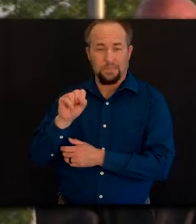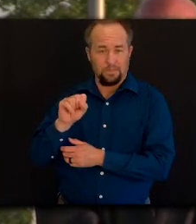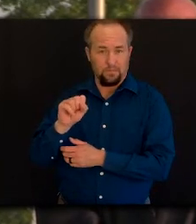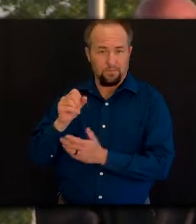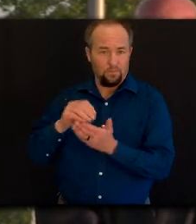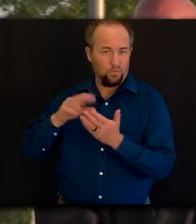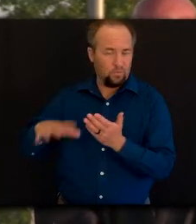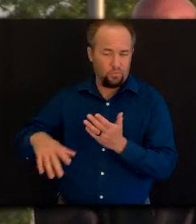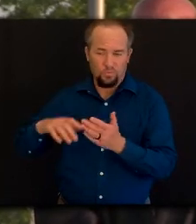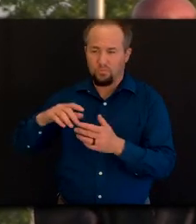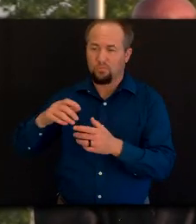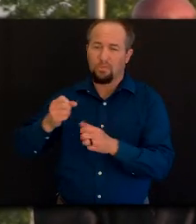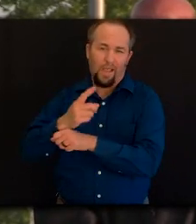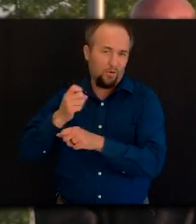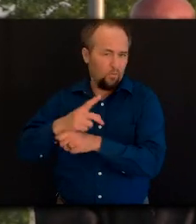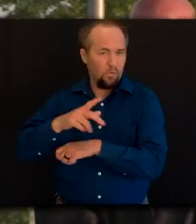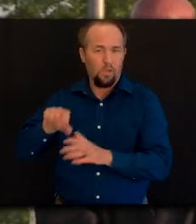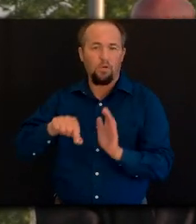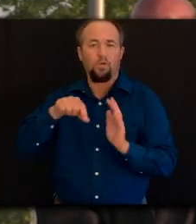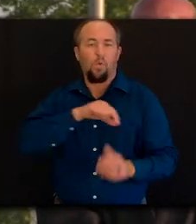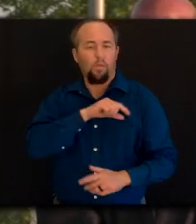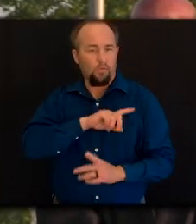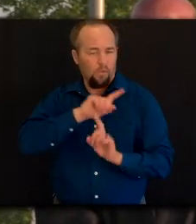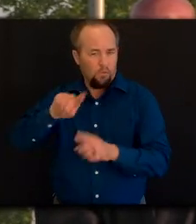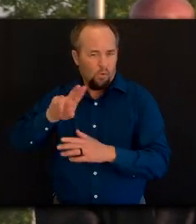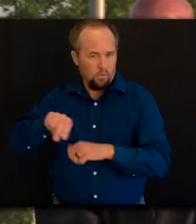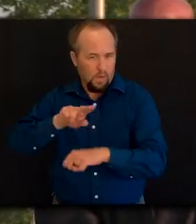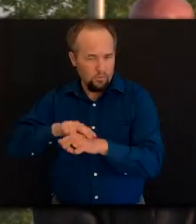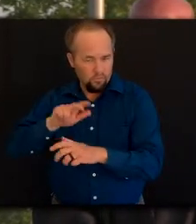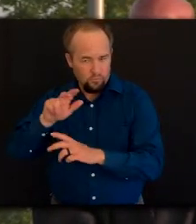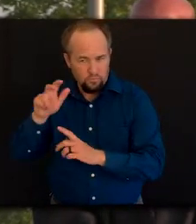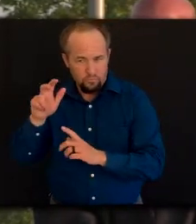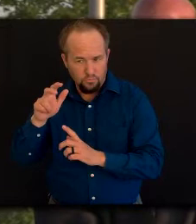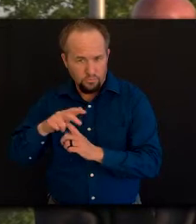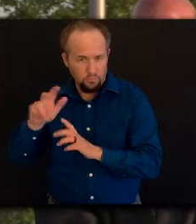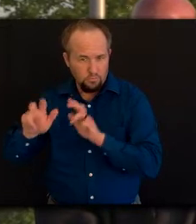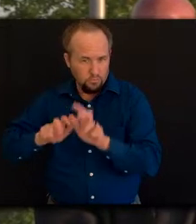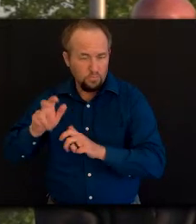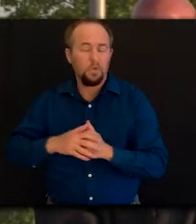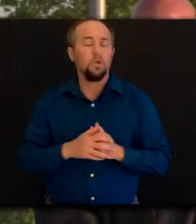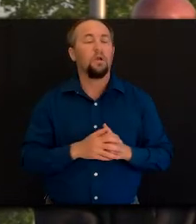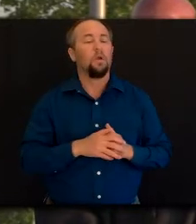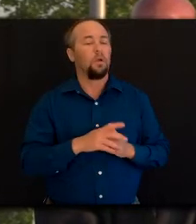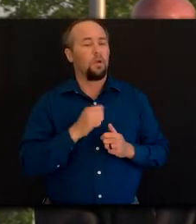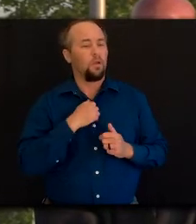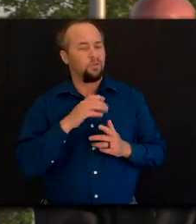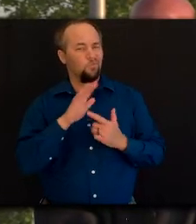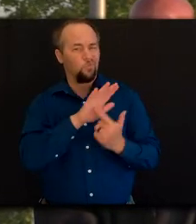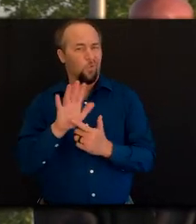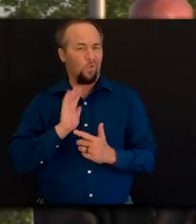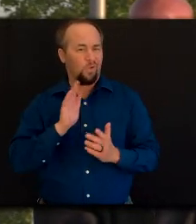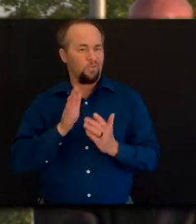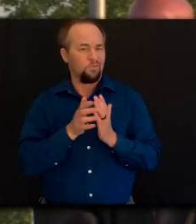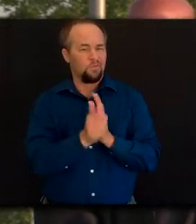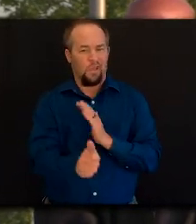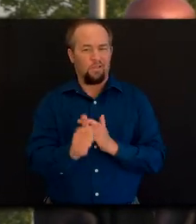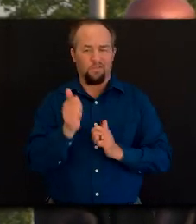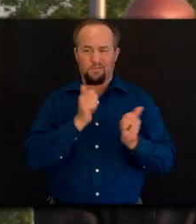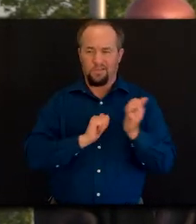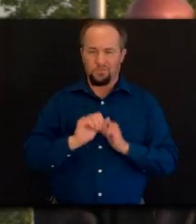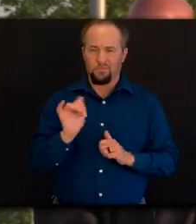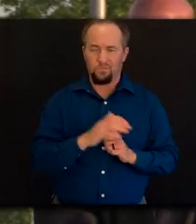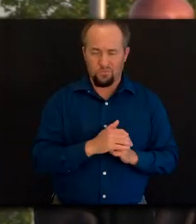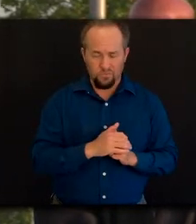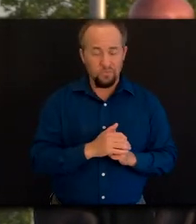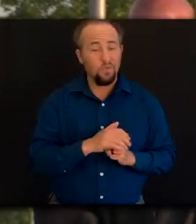annually. Our theater program continues to provide first-class entertaining shows and showcase our talented thespians.